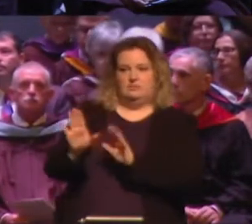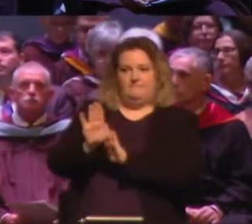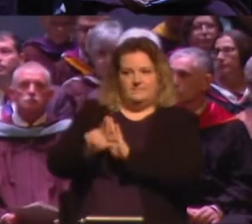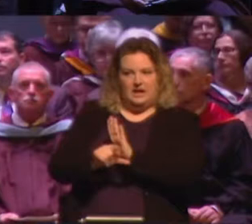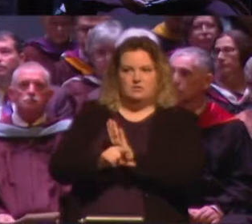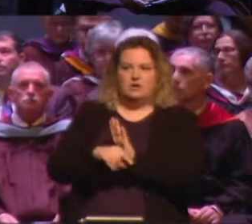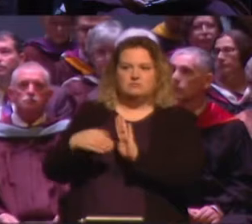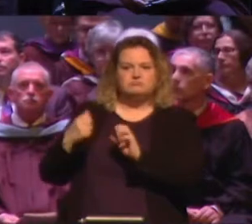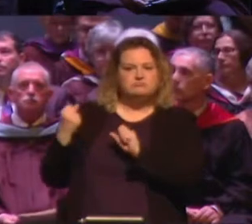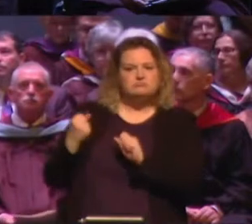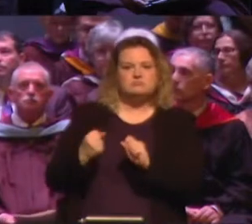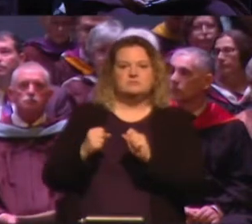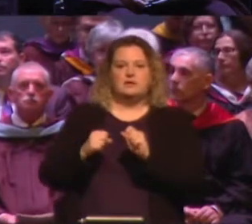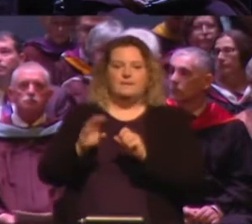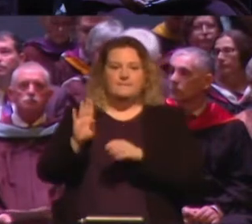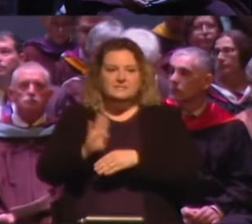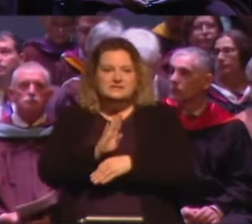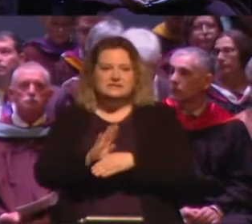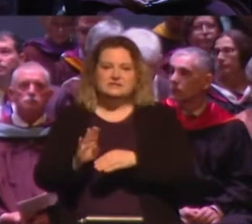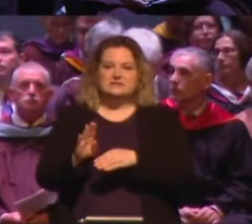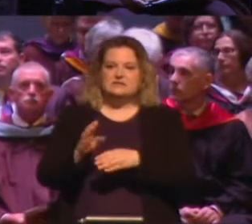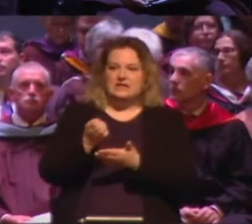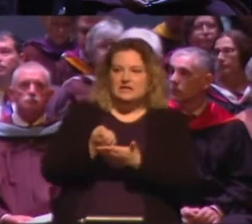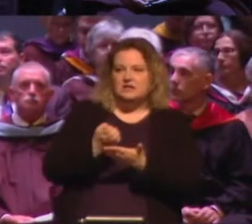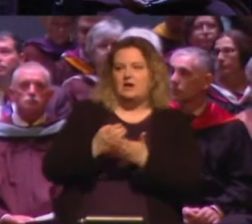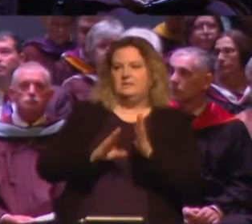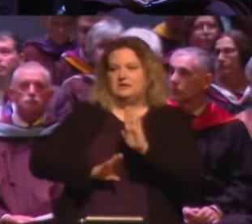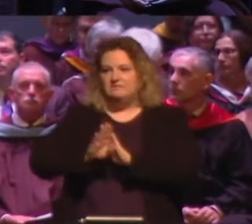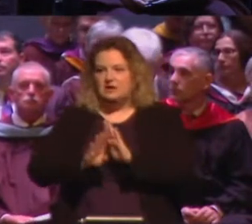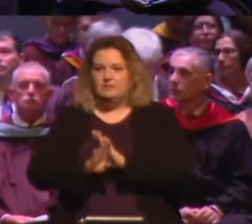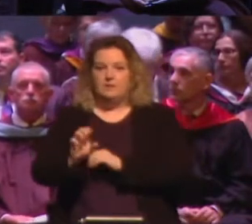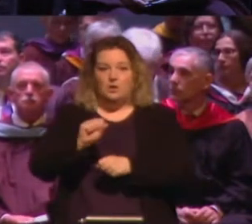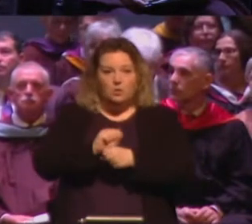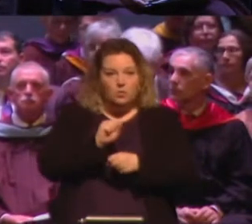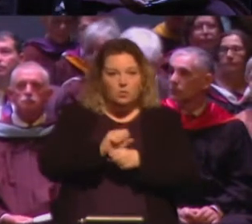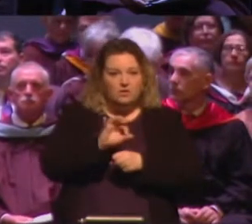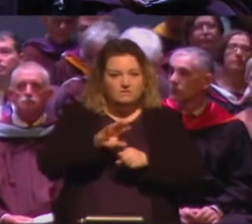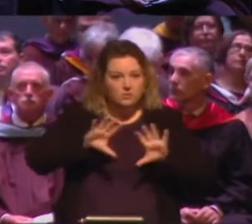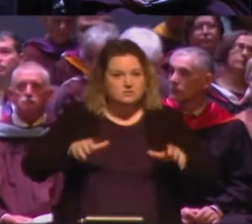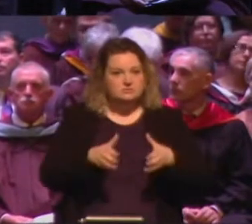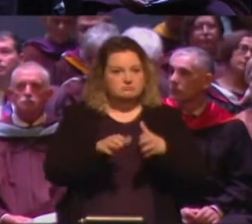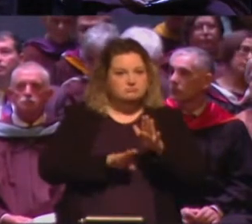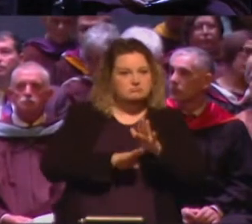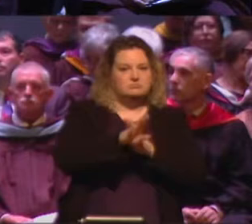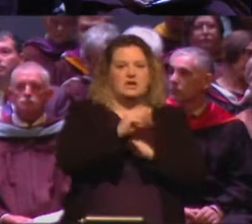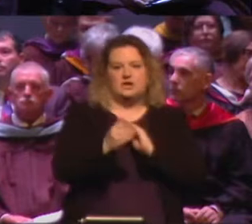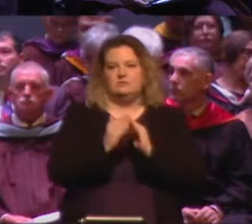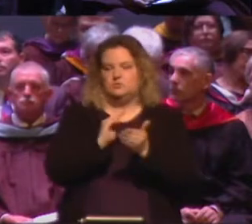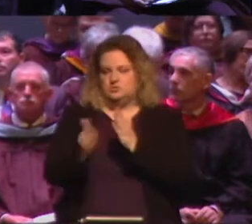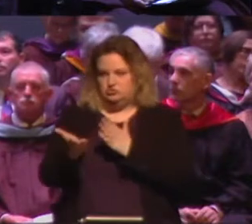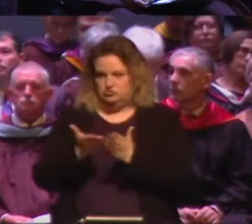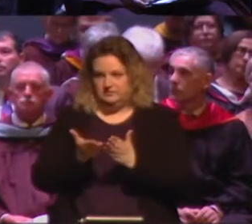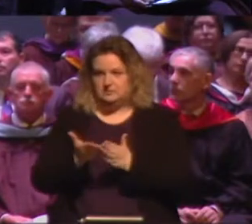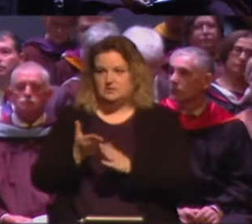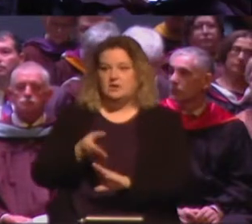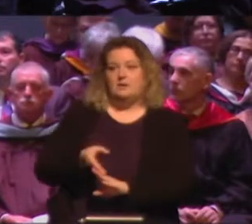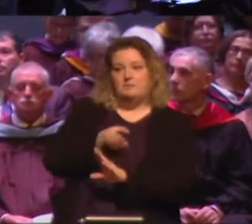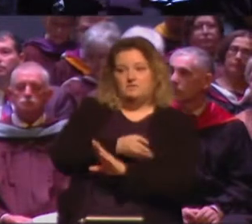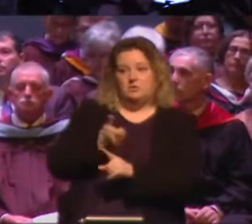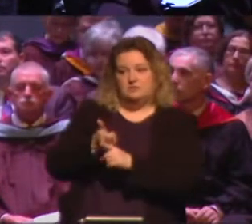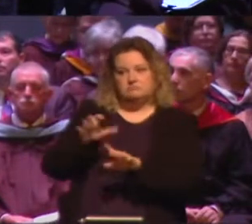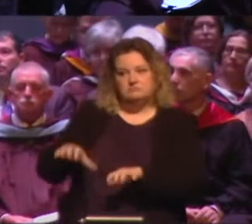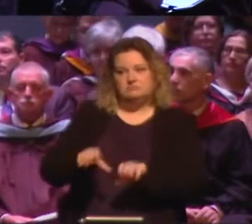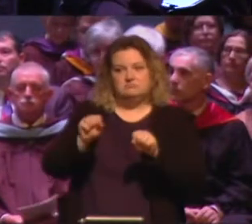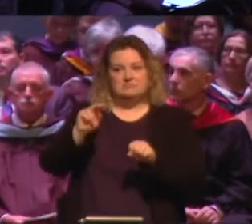in business, economic development, workforce development, and community service. Before assuming the role at